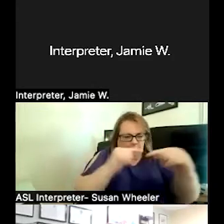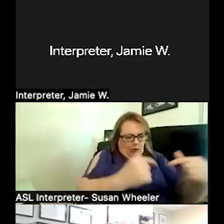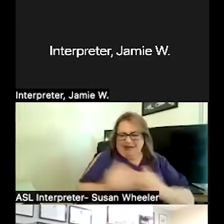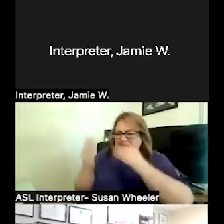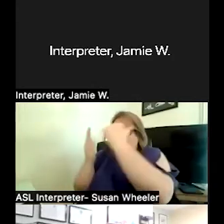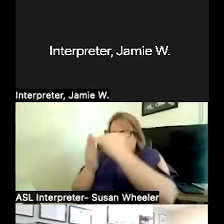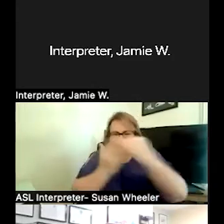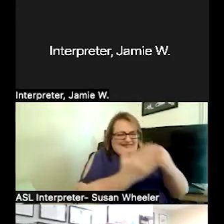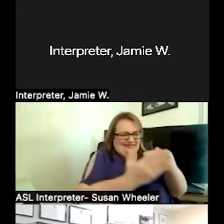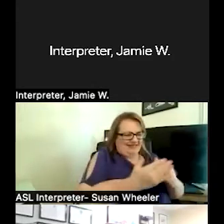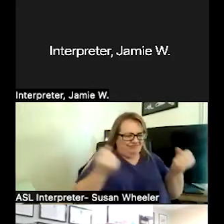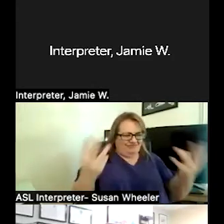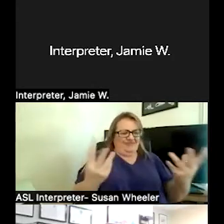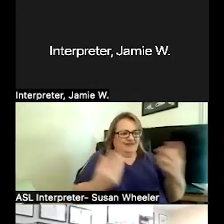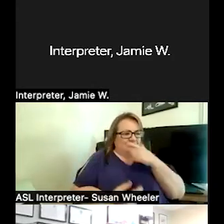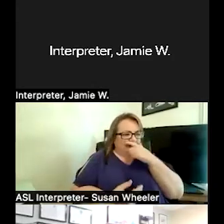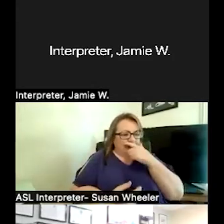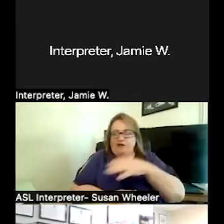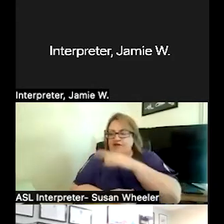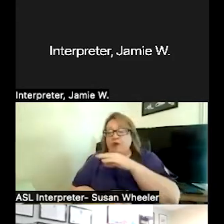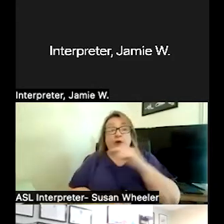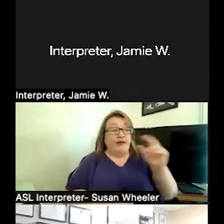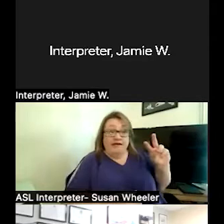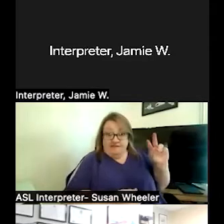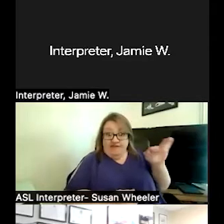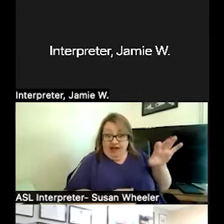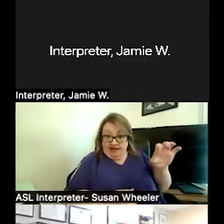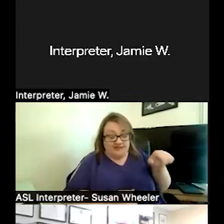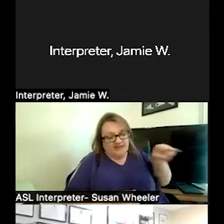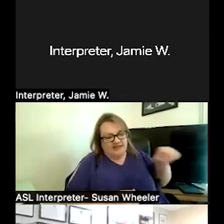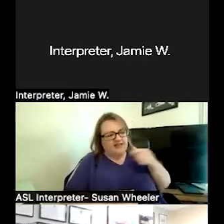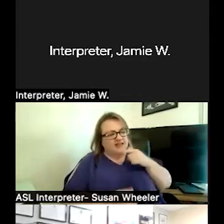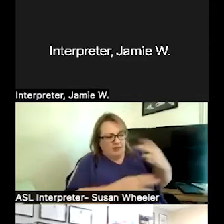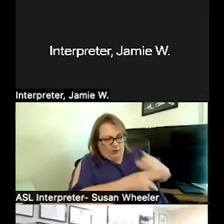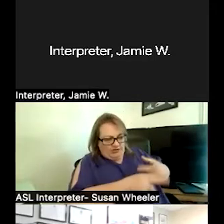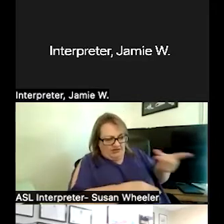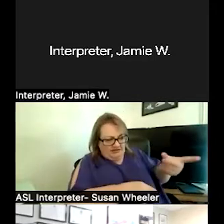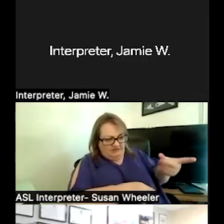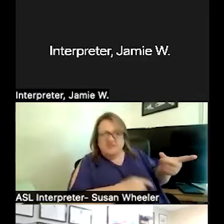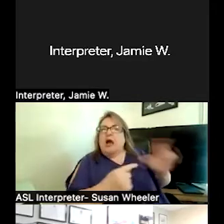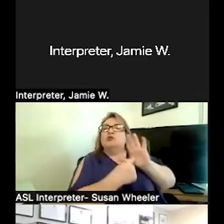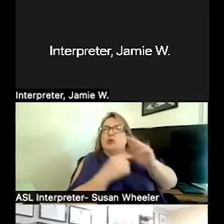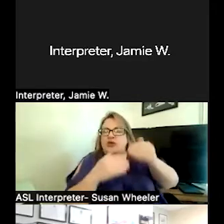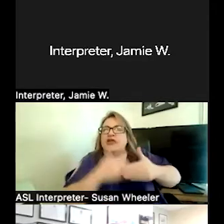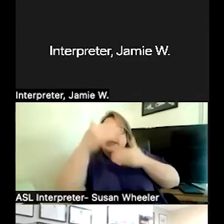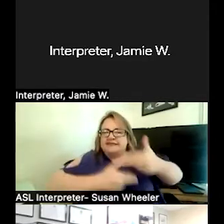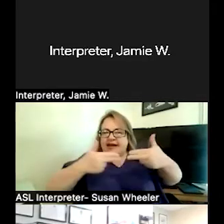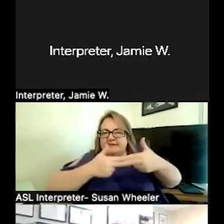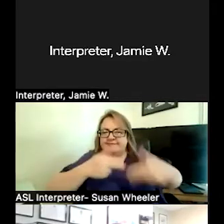to use what Cal OES and Vance and his team were using. Go ahead and go to the next slide.